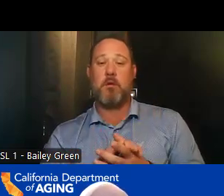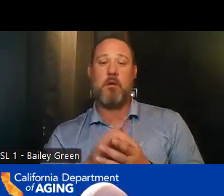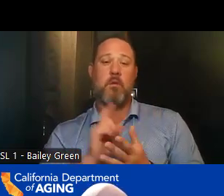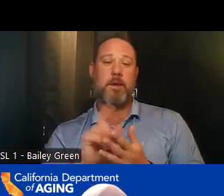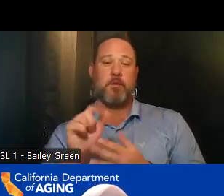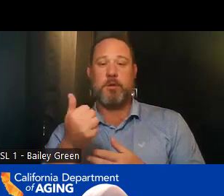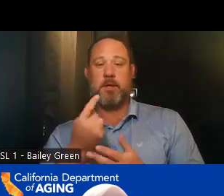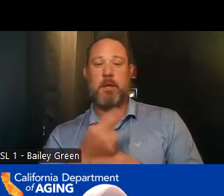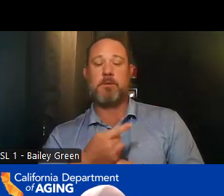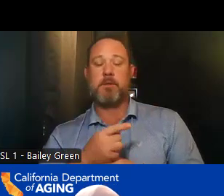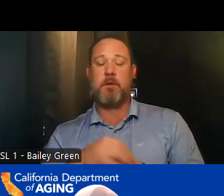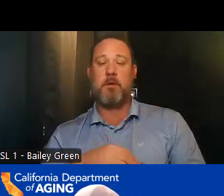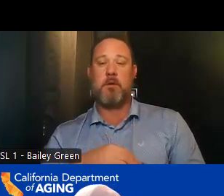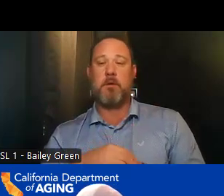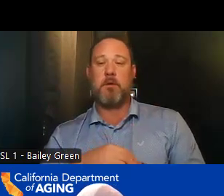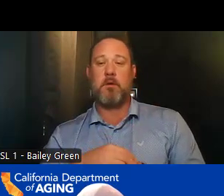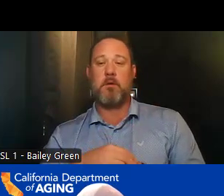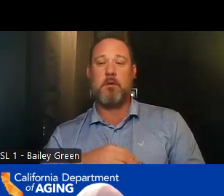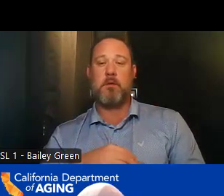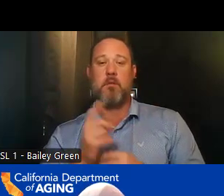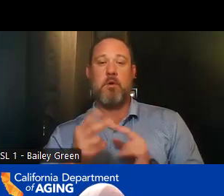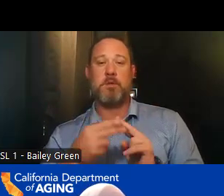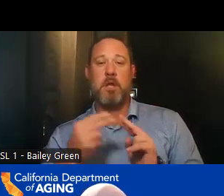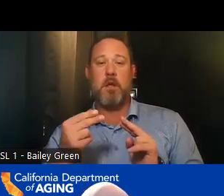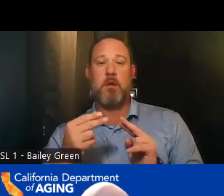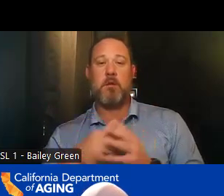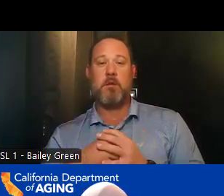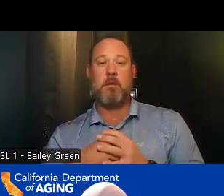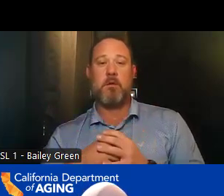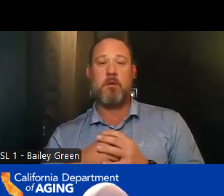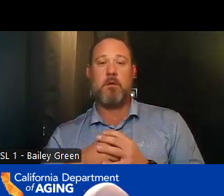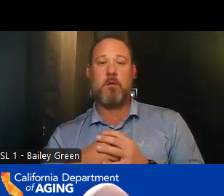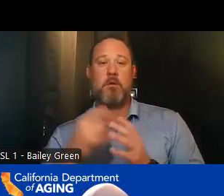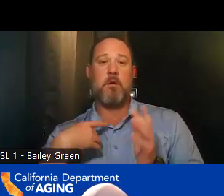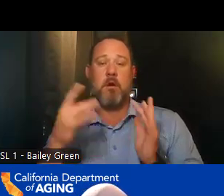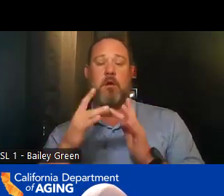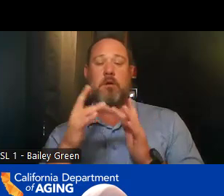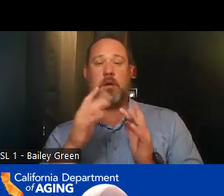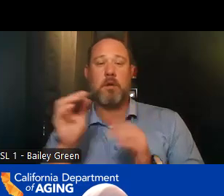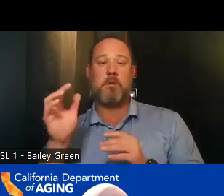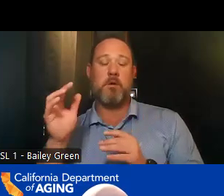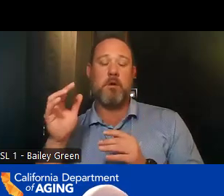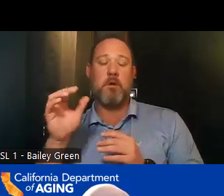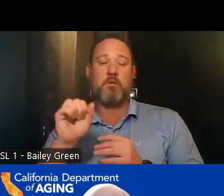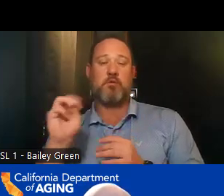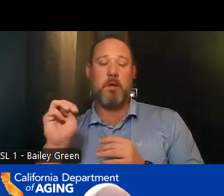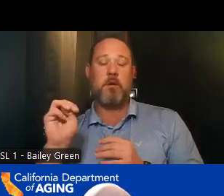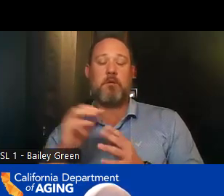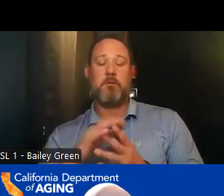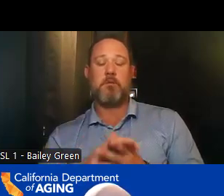days. And one more slide we have, and here's all our social media.